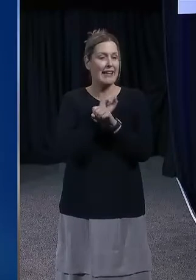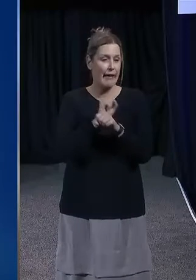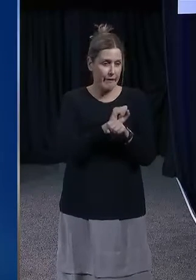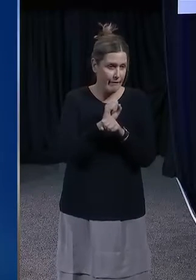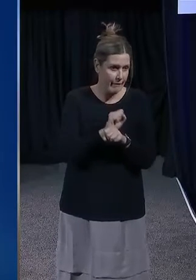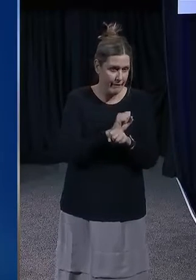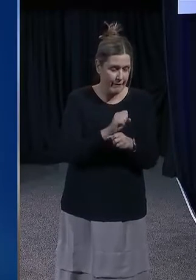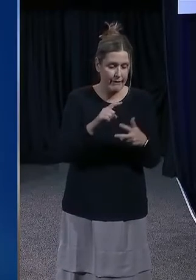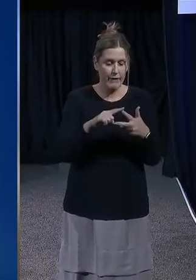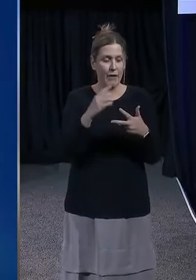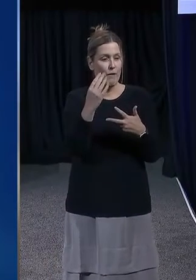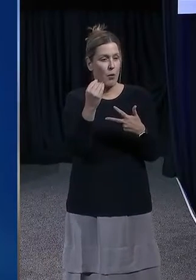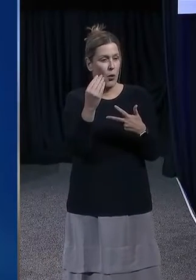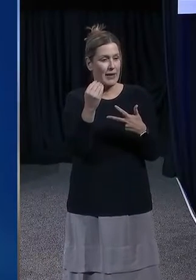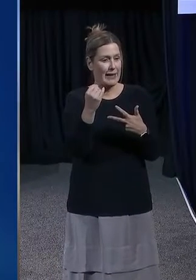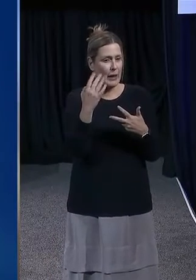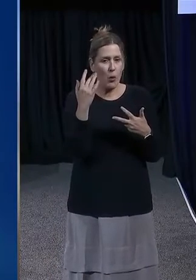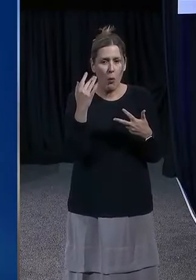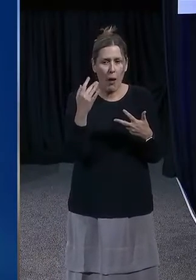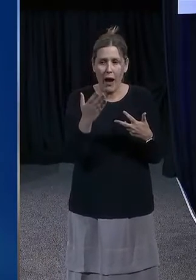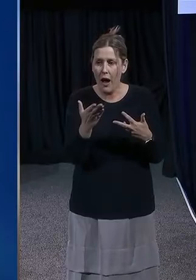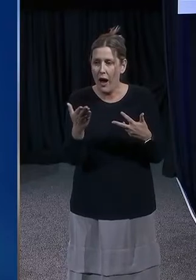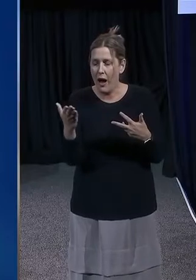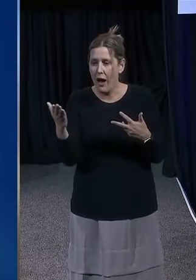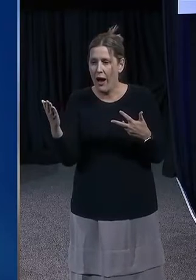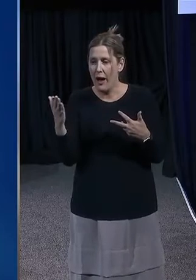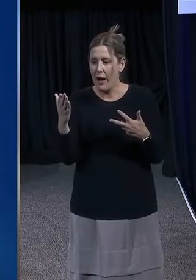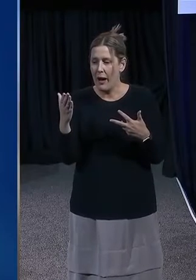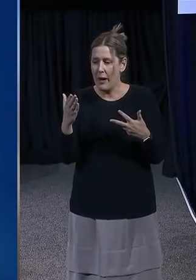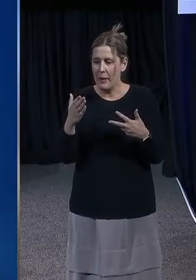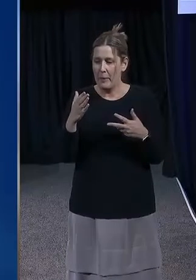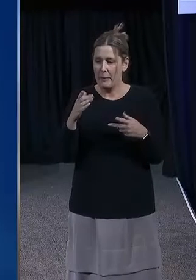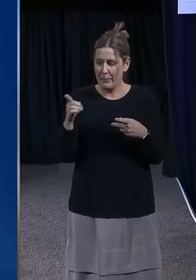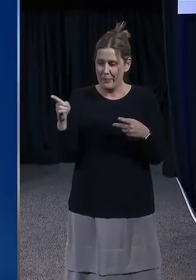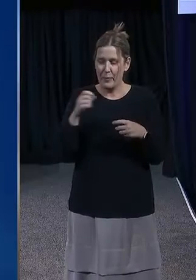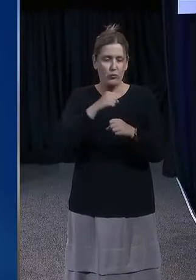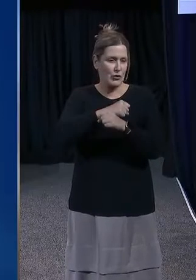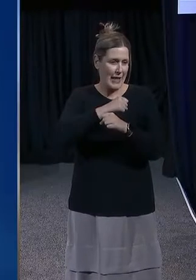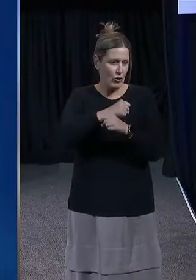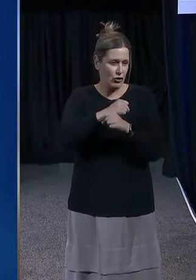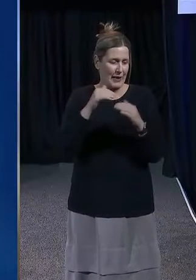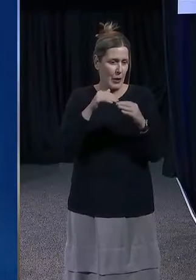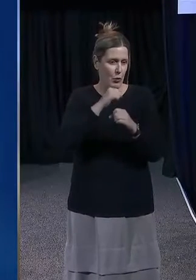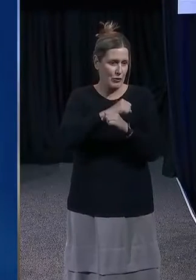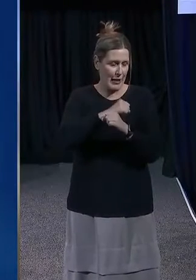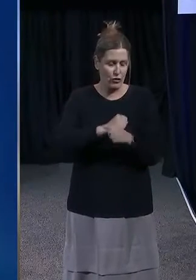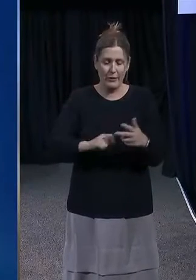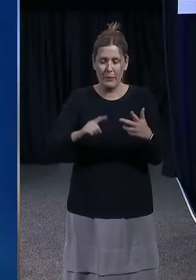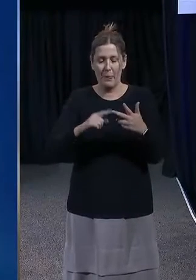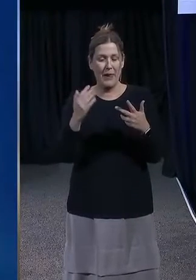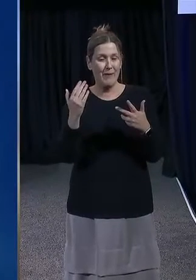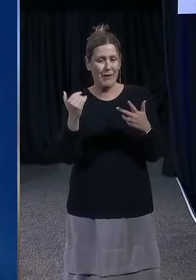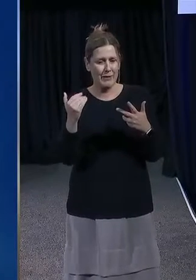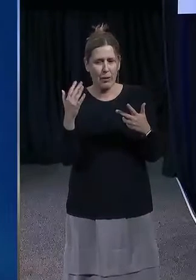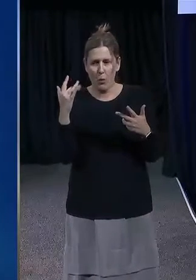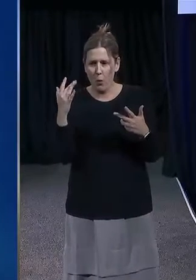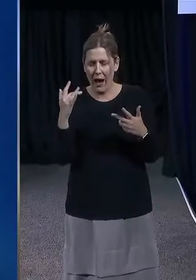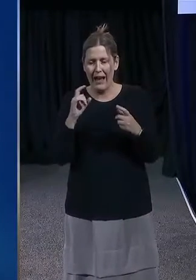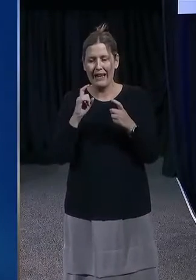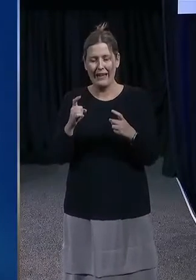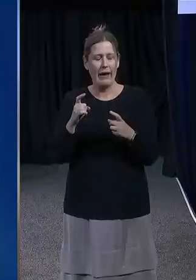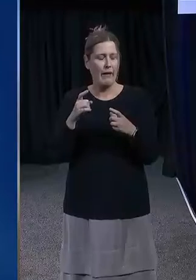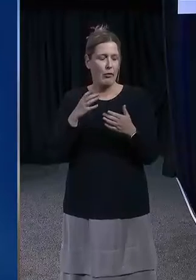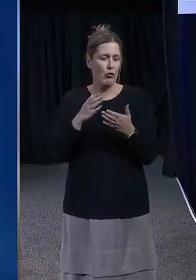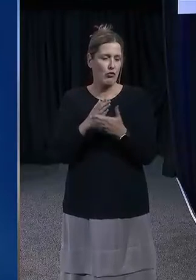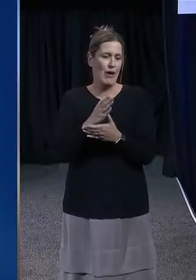yes. The 14th Amendment, because it has the equal protection statute. And the 15th Amendment, because it gave the right to